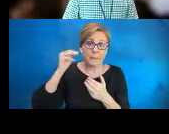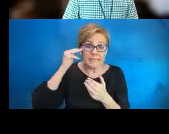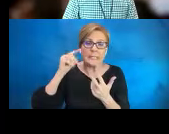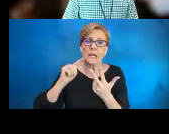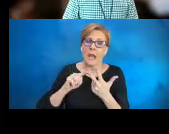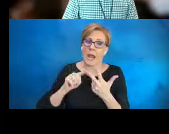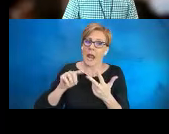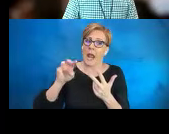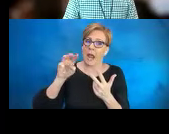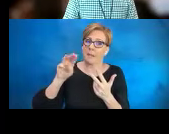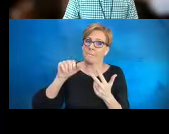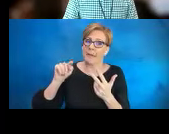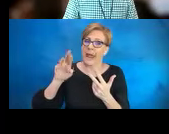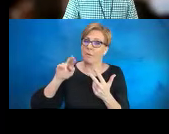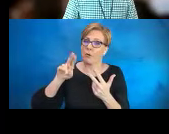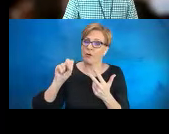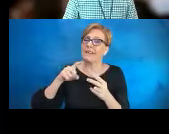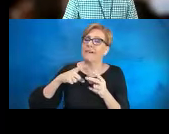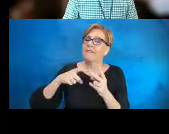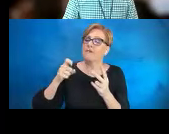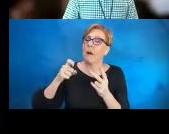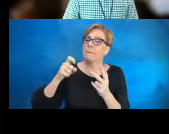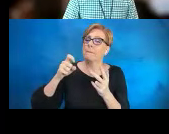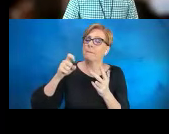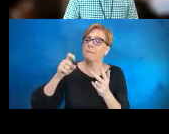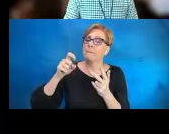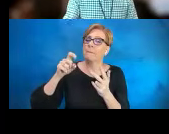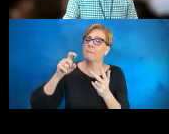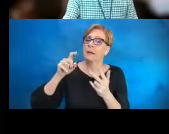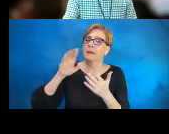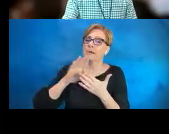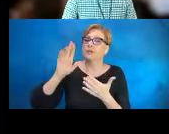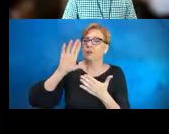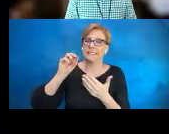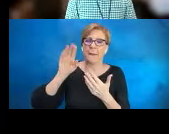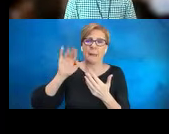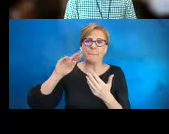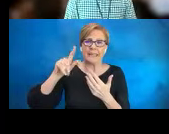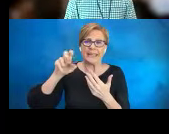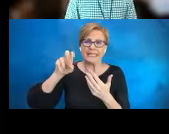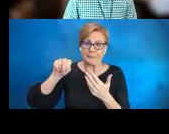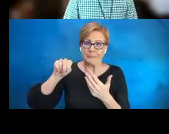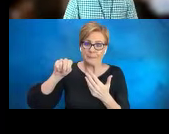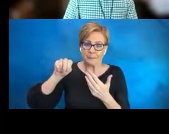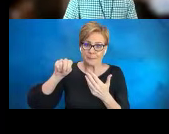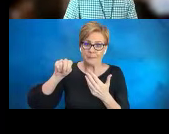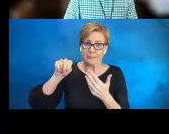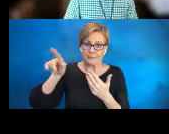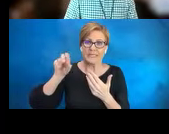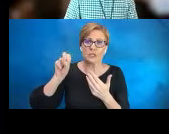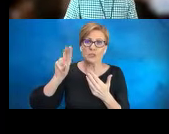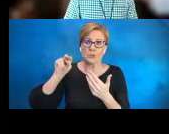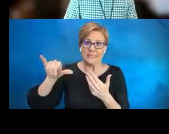at SUNY. It's called In the Last Year, It's Gotten a Lot Worse, Barriers to Disability Benefits